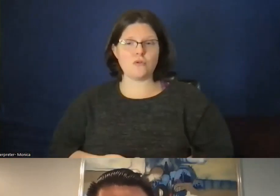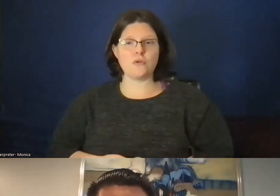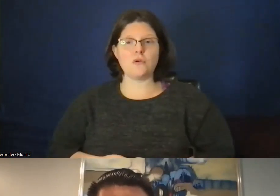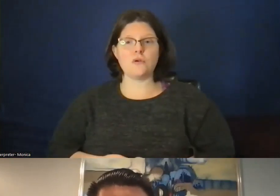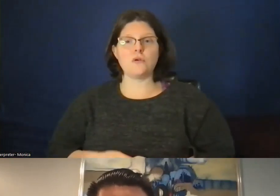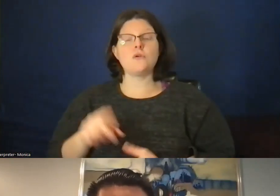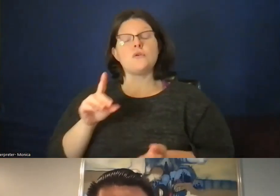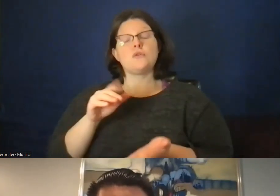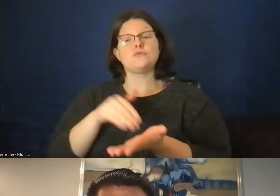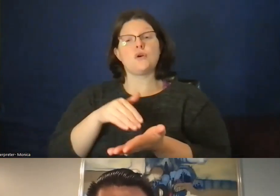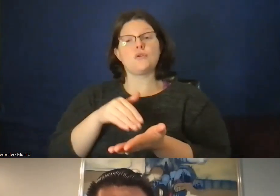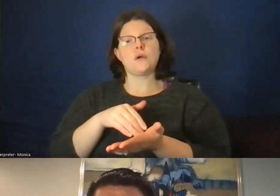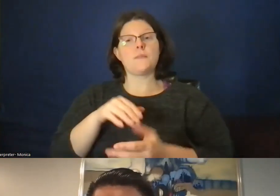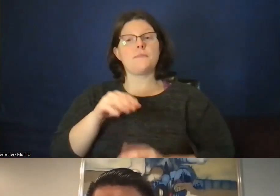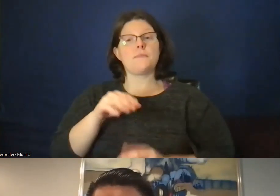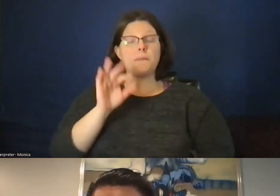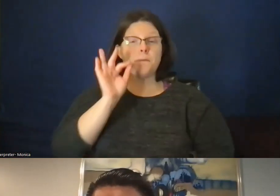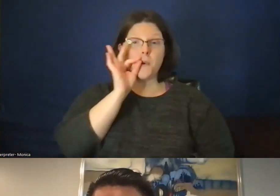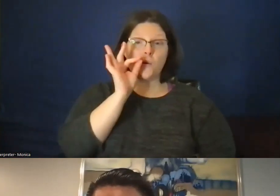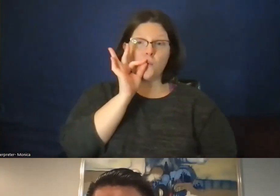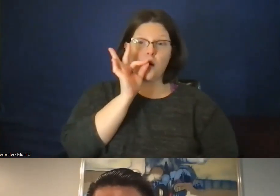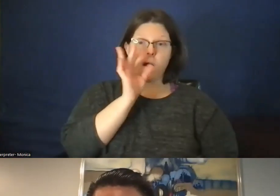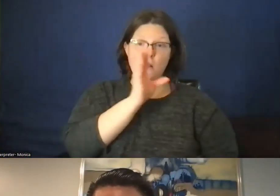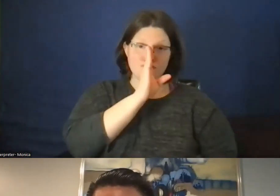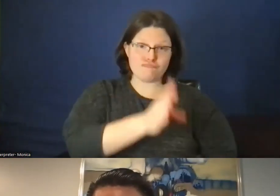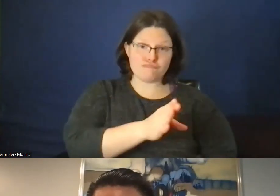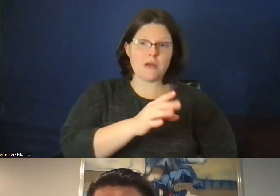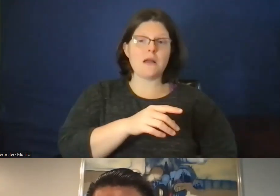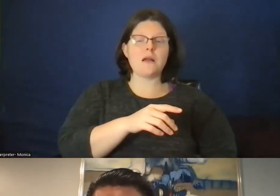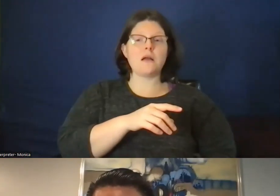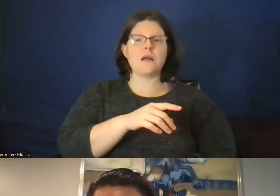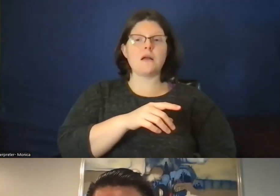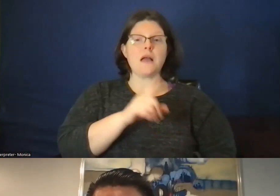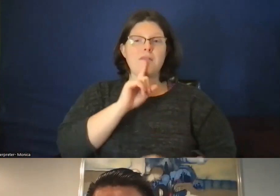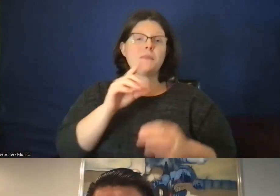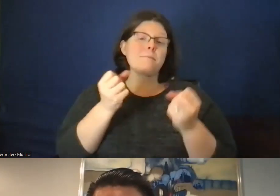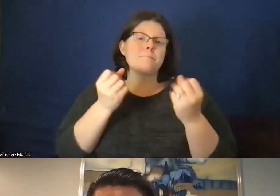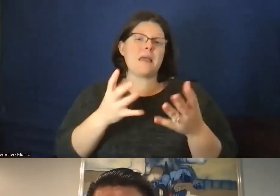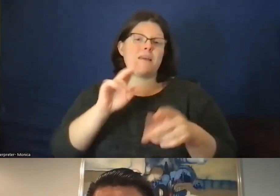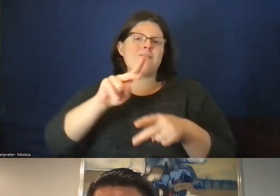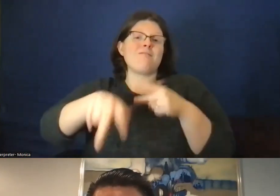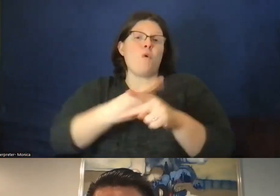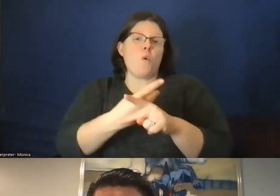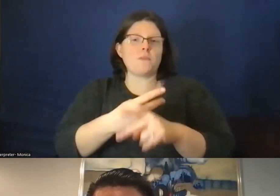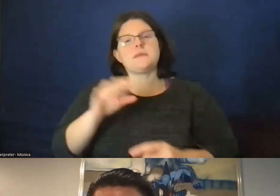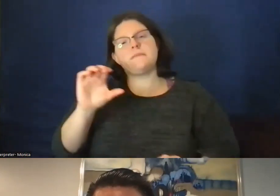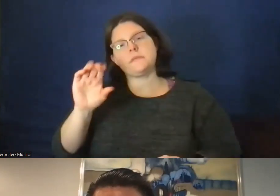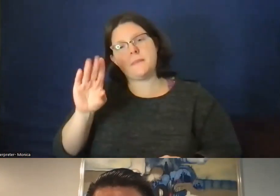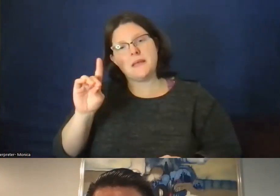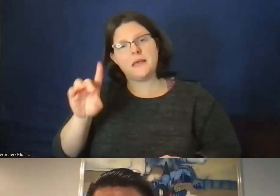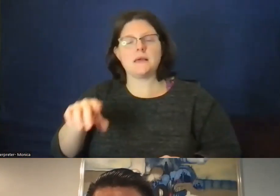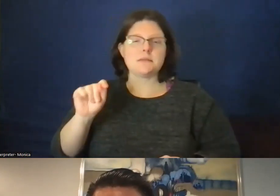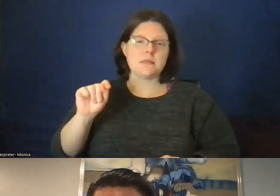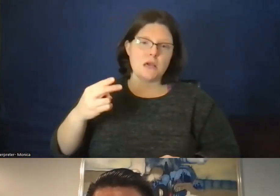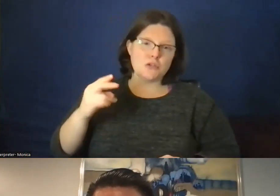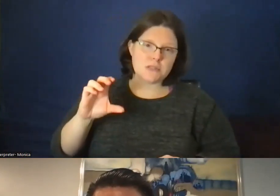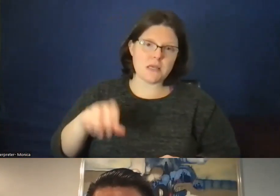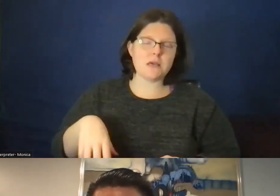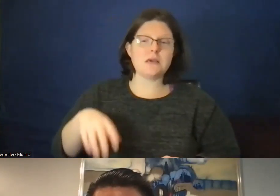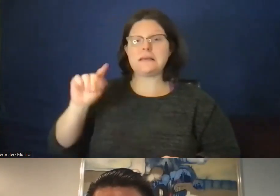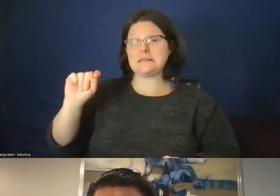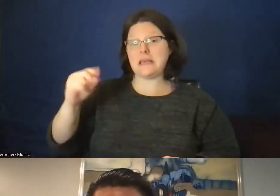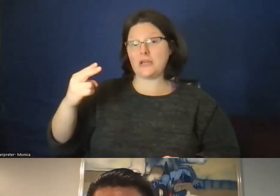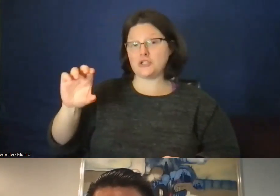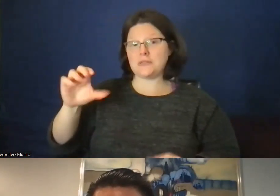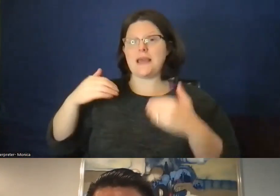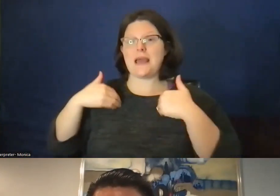Yeah, so the marijuana there are many forms of marijuana. One is CBD, one is THC. THC have at